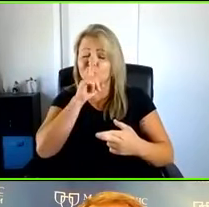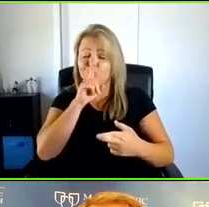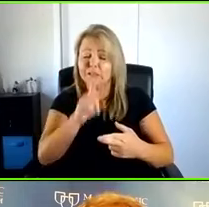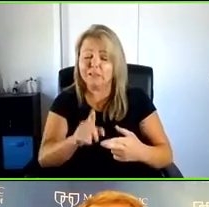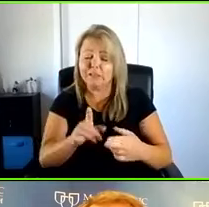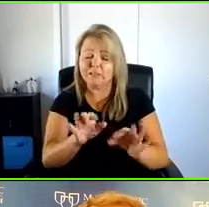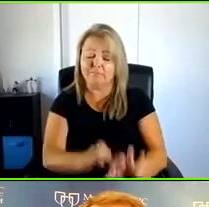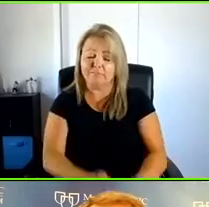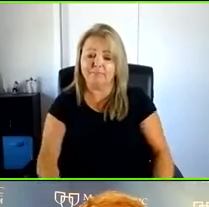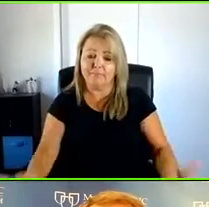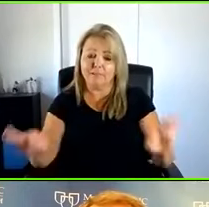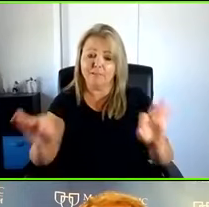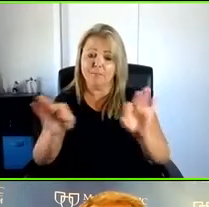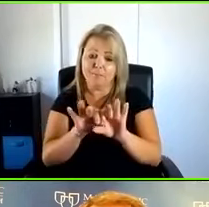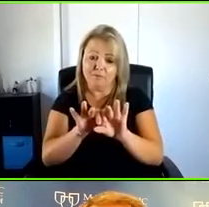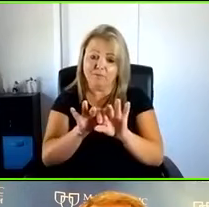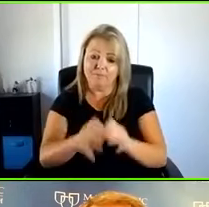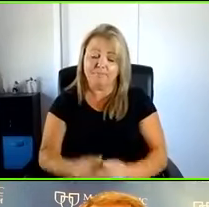enough.